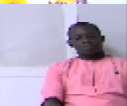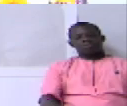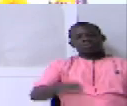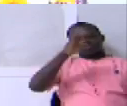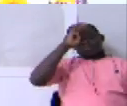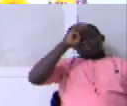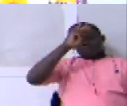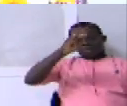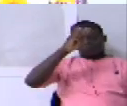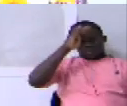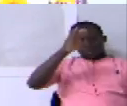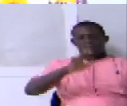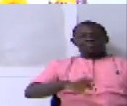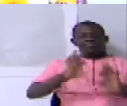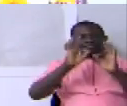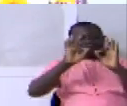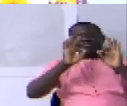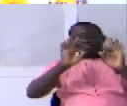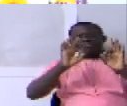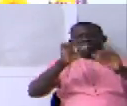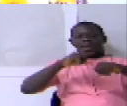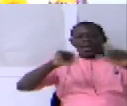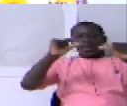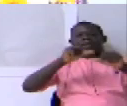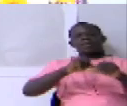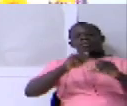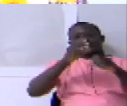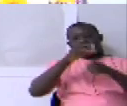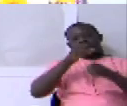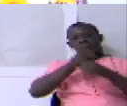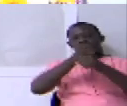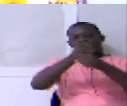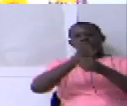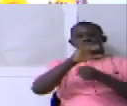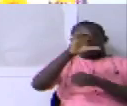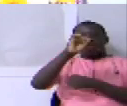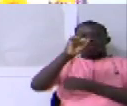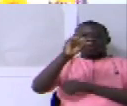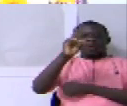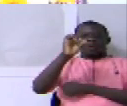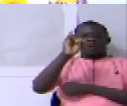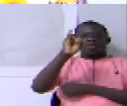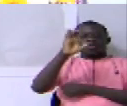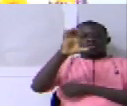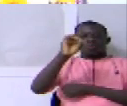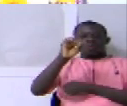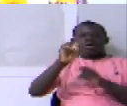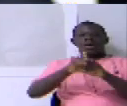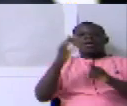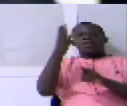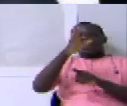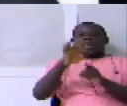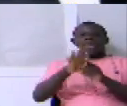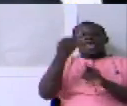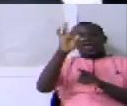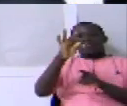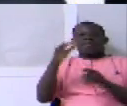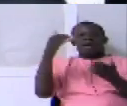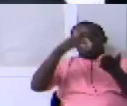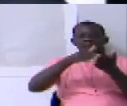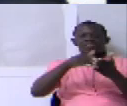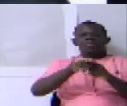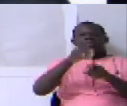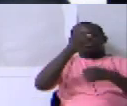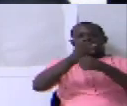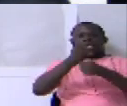Thank you. Splendid point, Bishop Odiko. Maybe when we get to